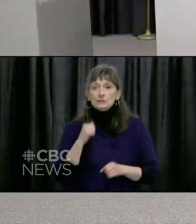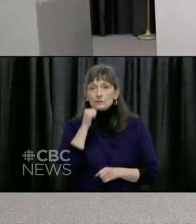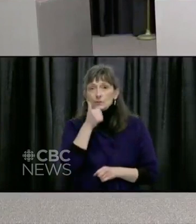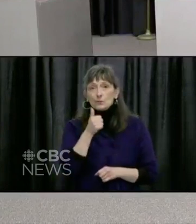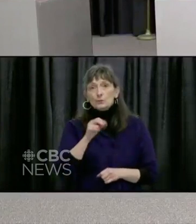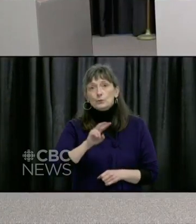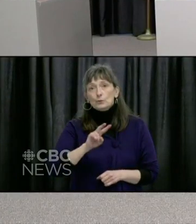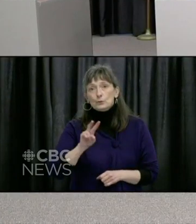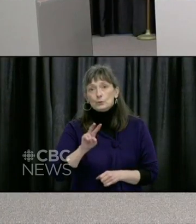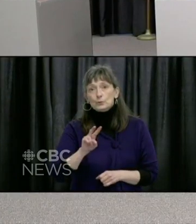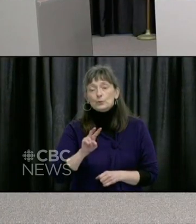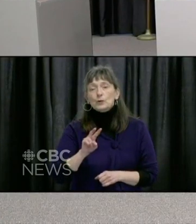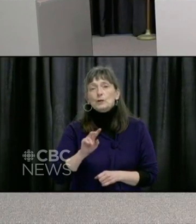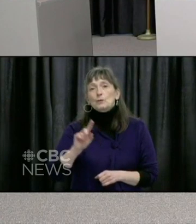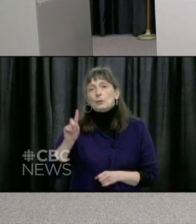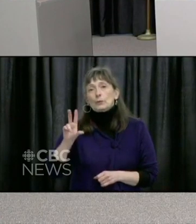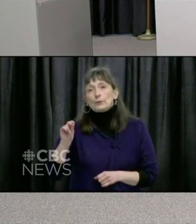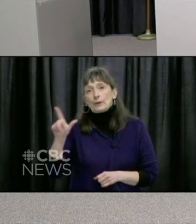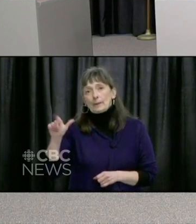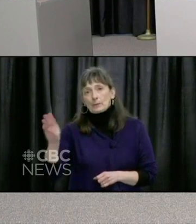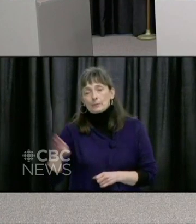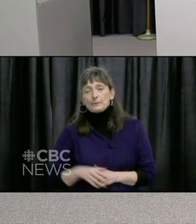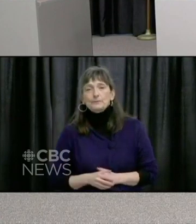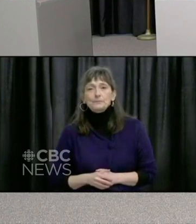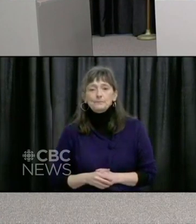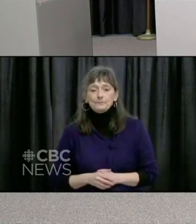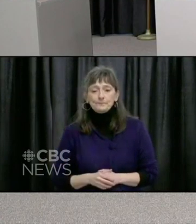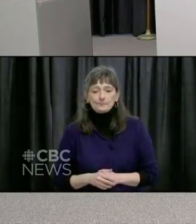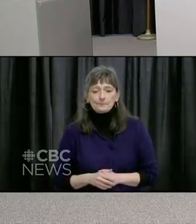p.m., 1:30 in most of Labrador. Have a great evening.